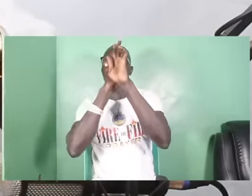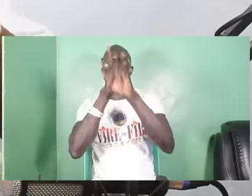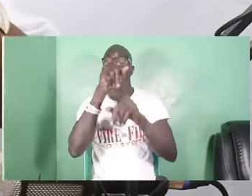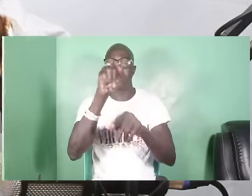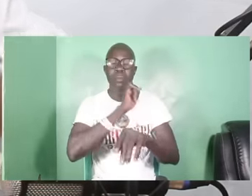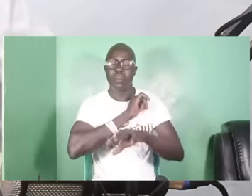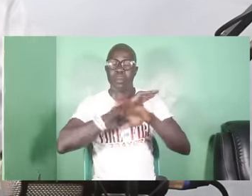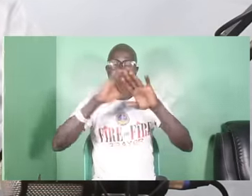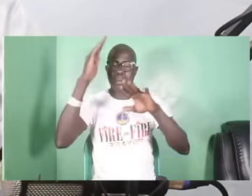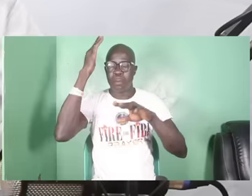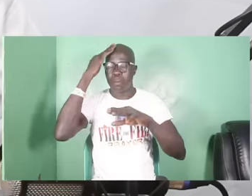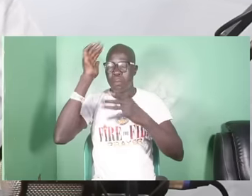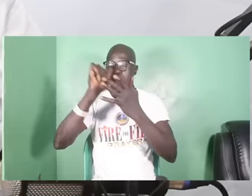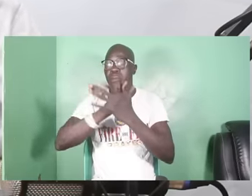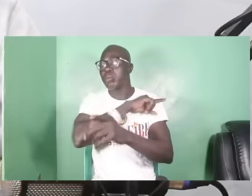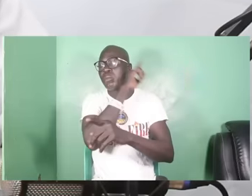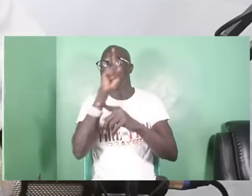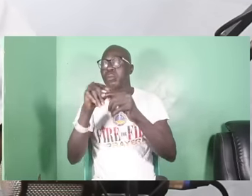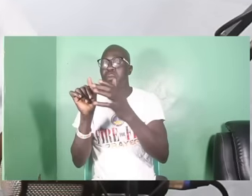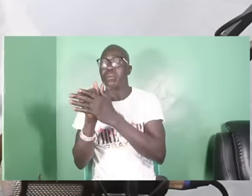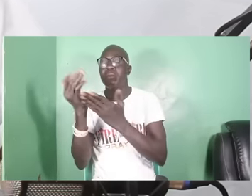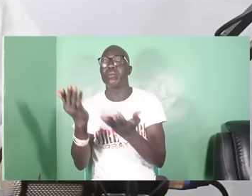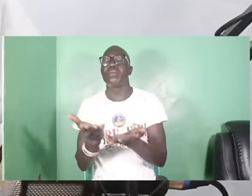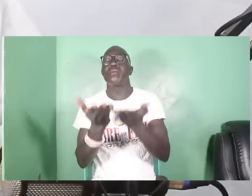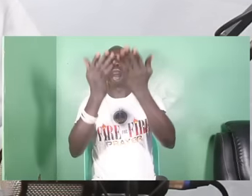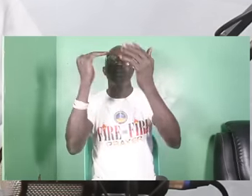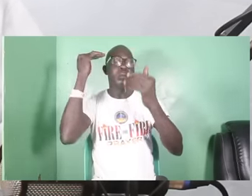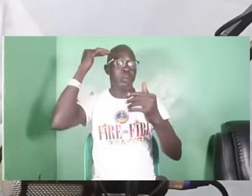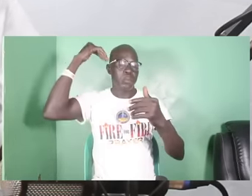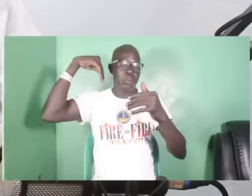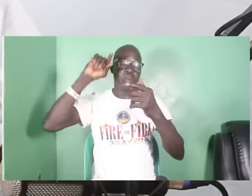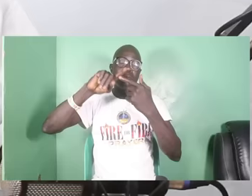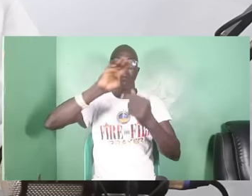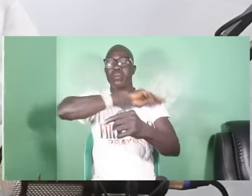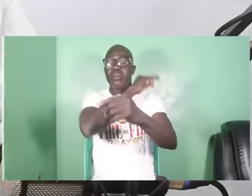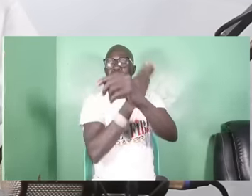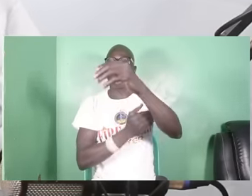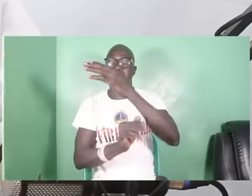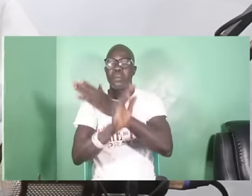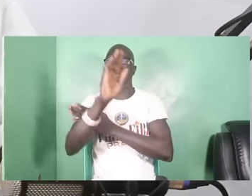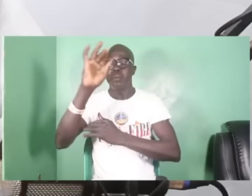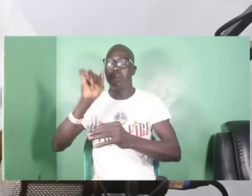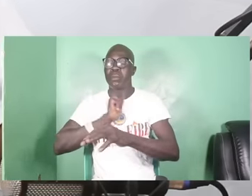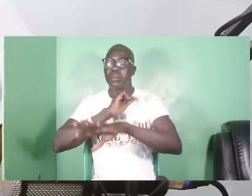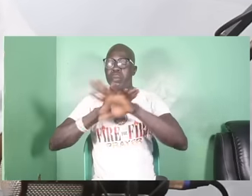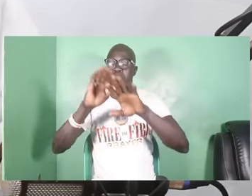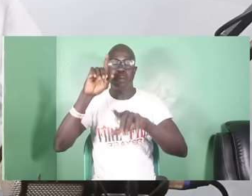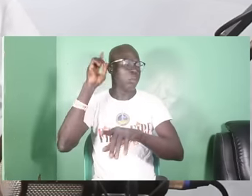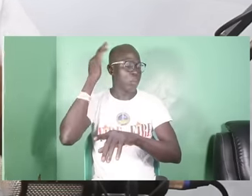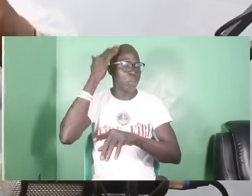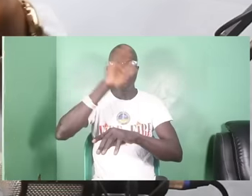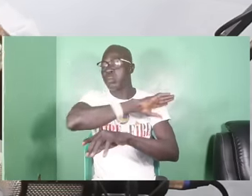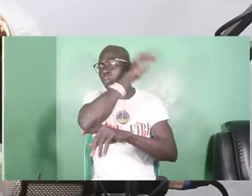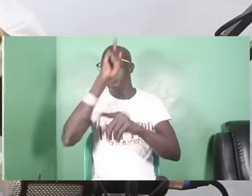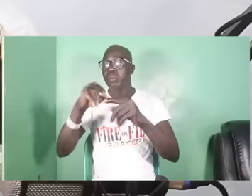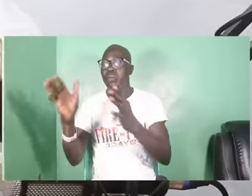Amen. I don't know why you've been lifting your hands to the Almighty God. I don't know why you've been